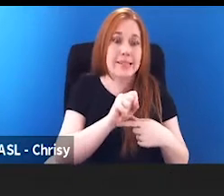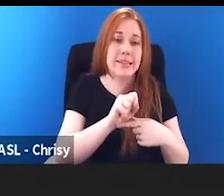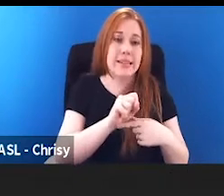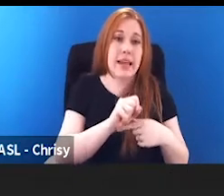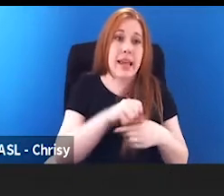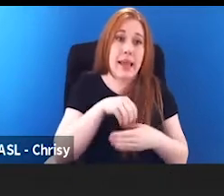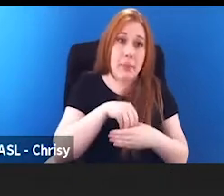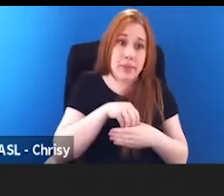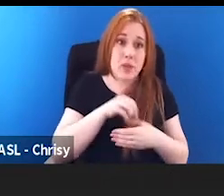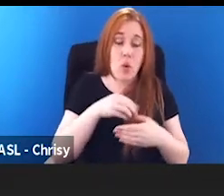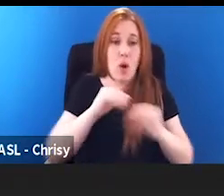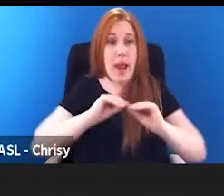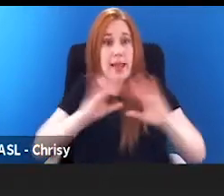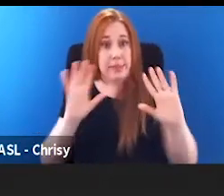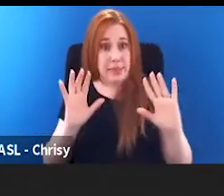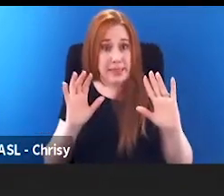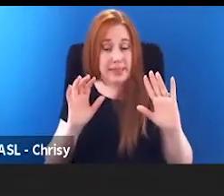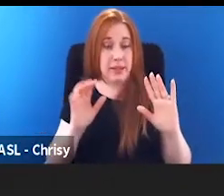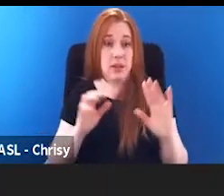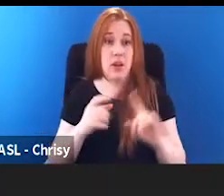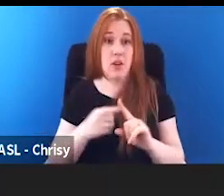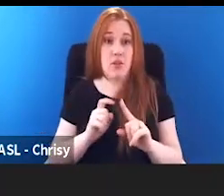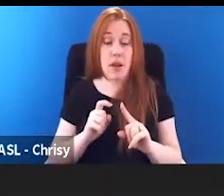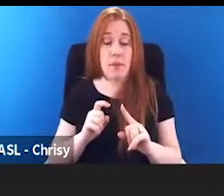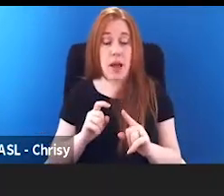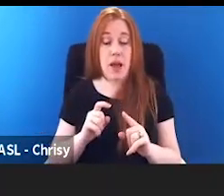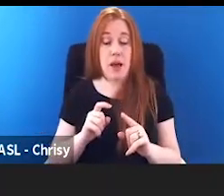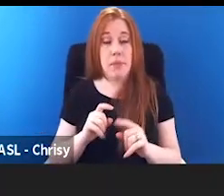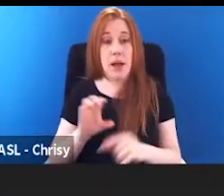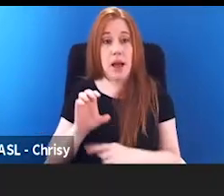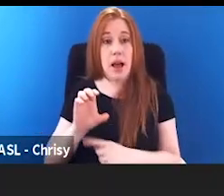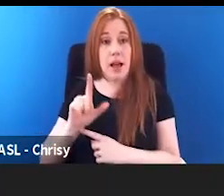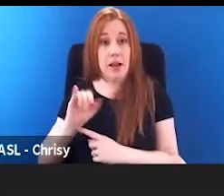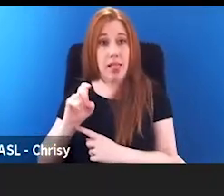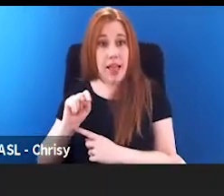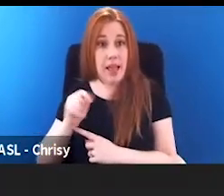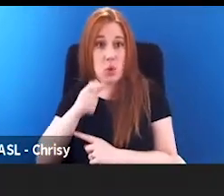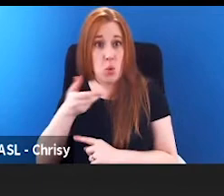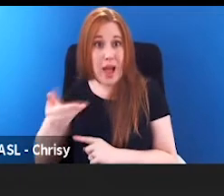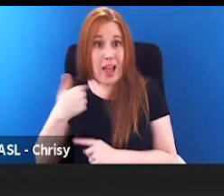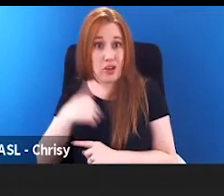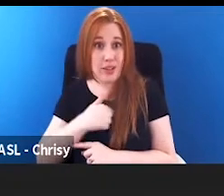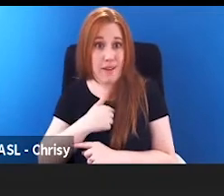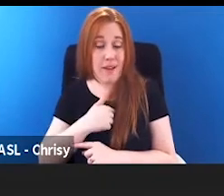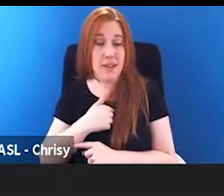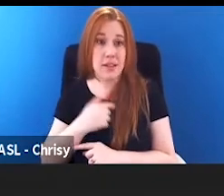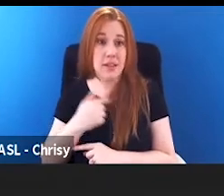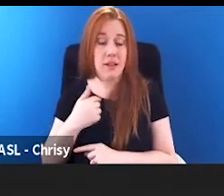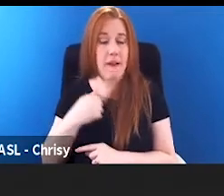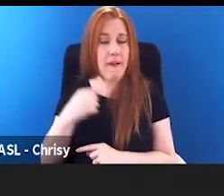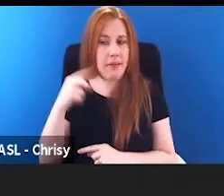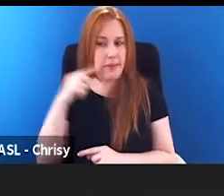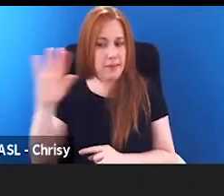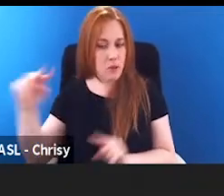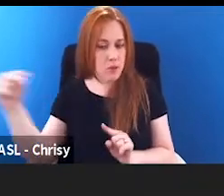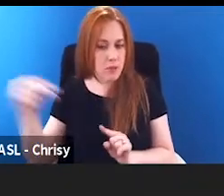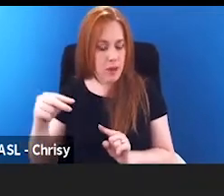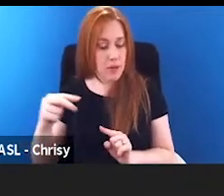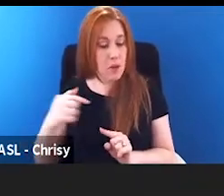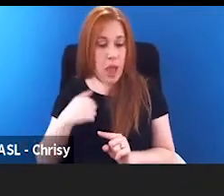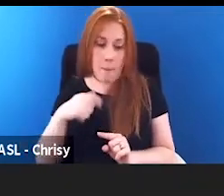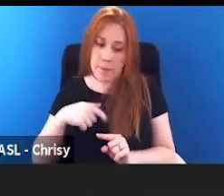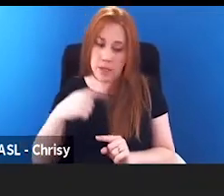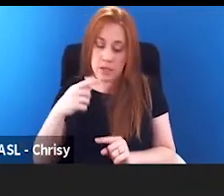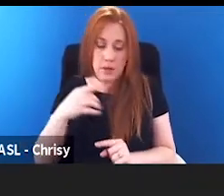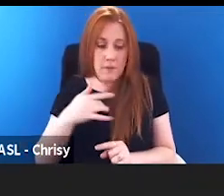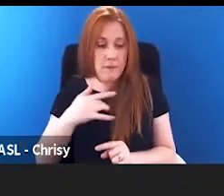produced. From a client standpoint, I also think, I have to hold the folks that I work with to the same standard that I